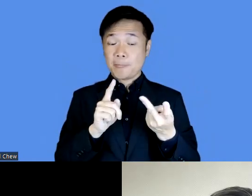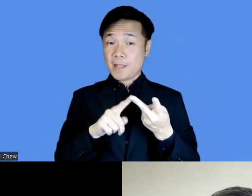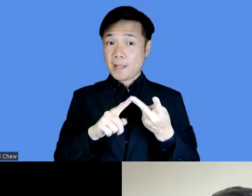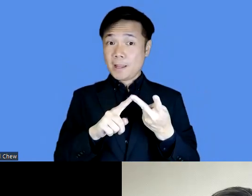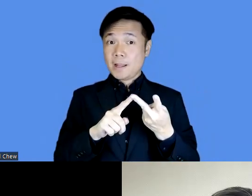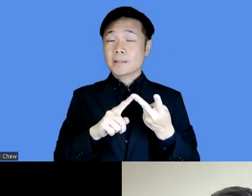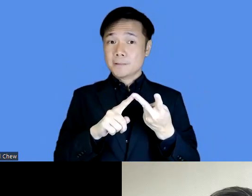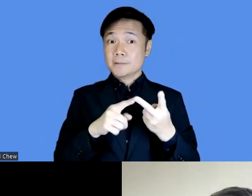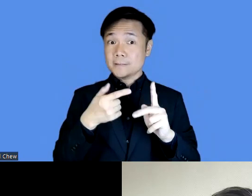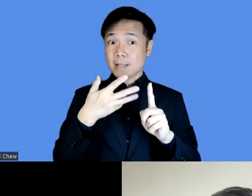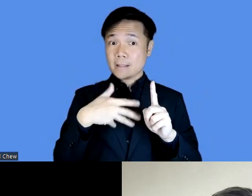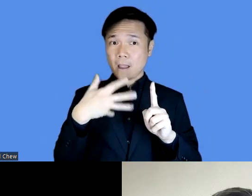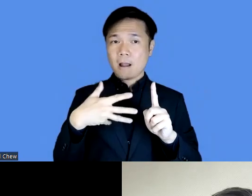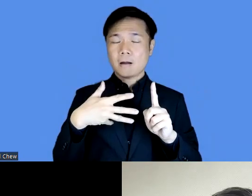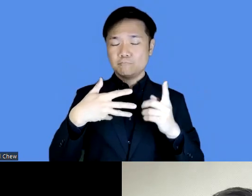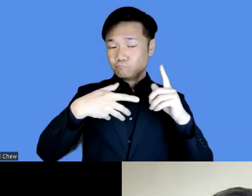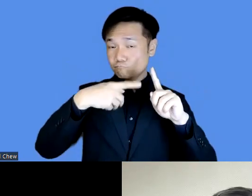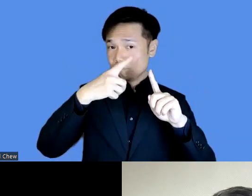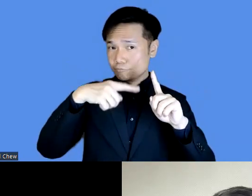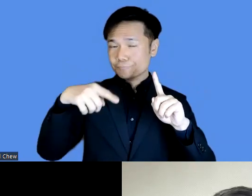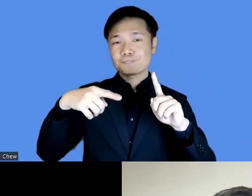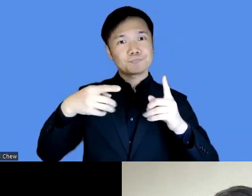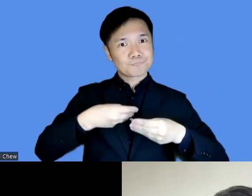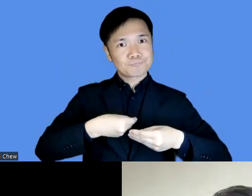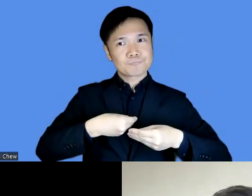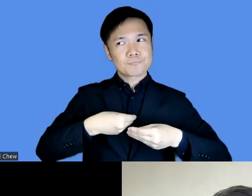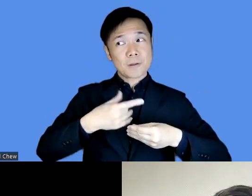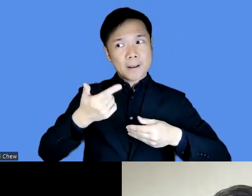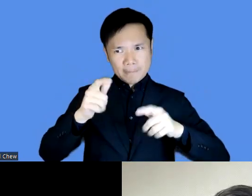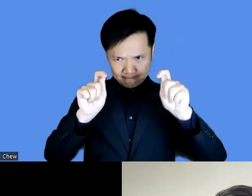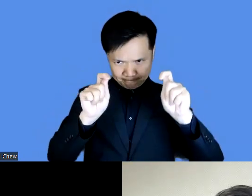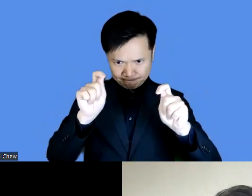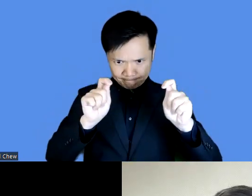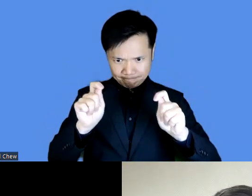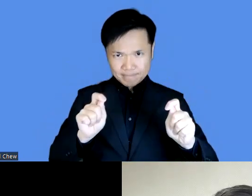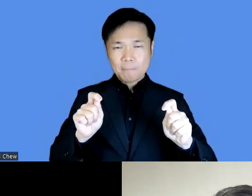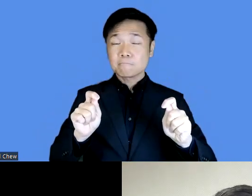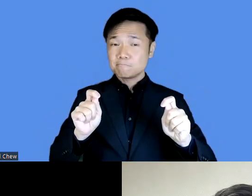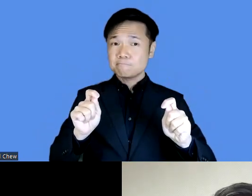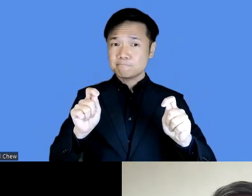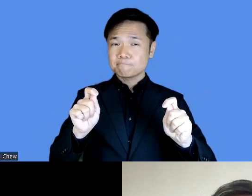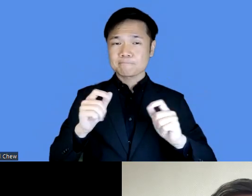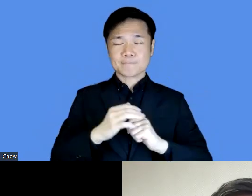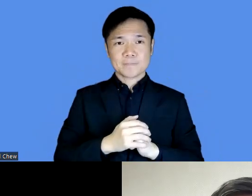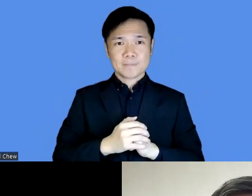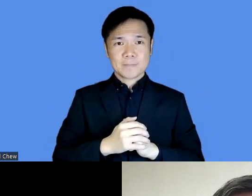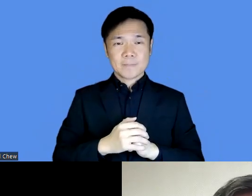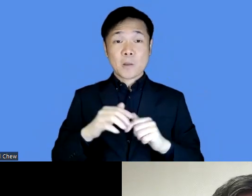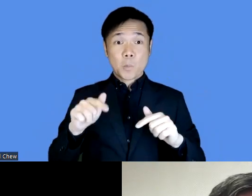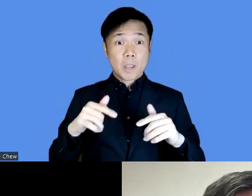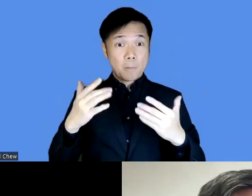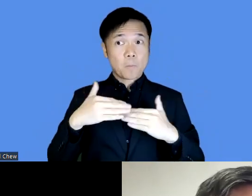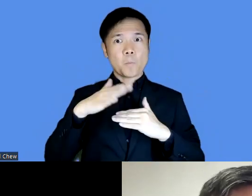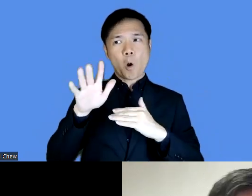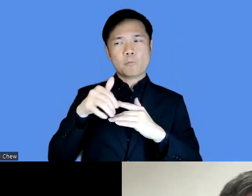of the data of people with disabilities so as we can contribute more to the data advocacy and